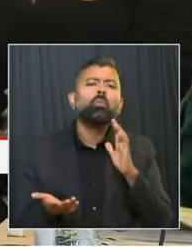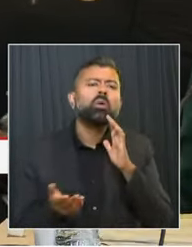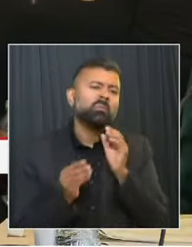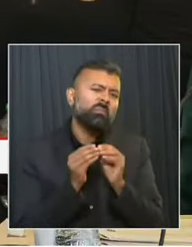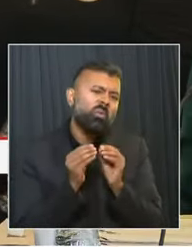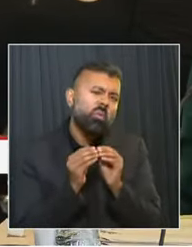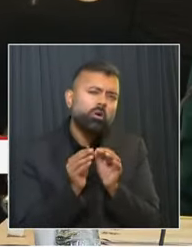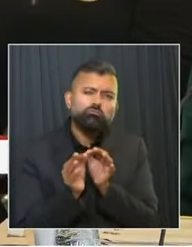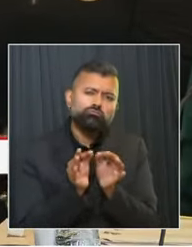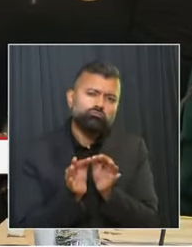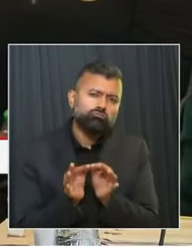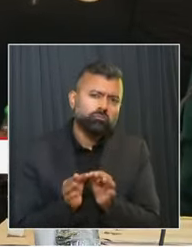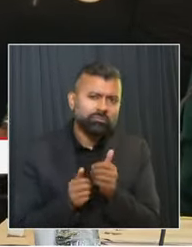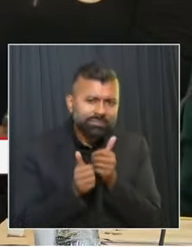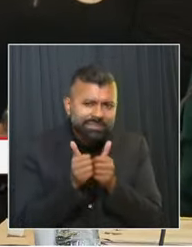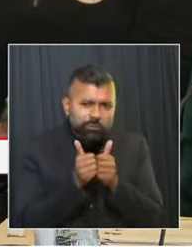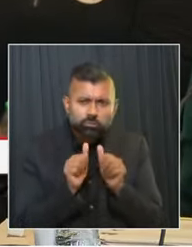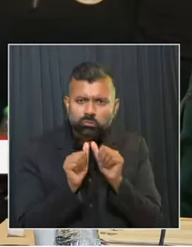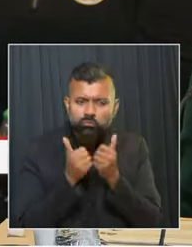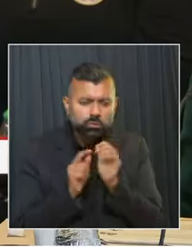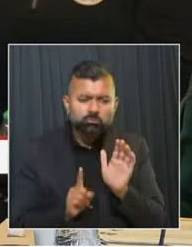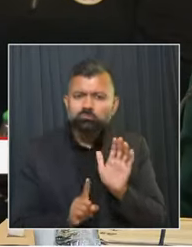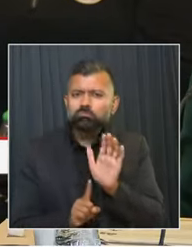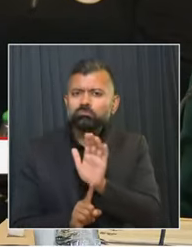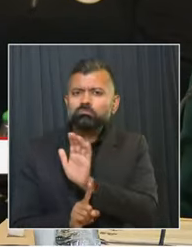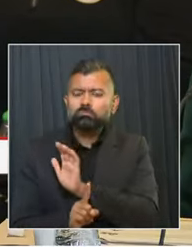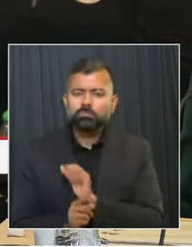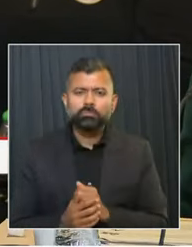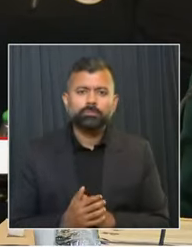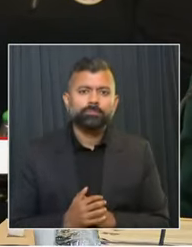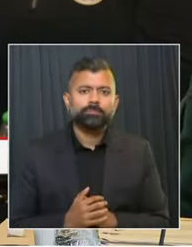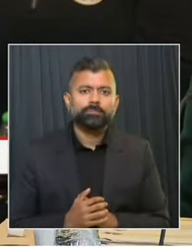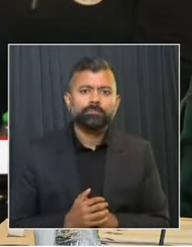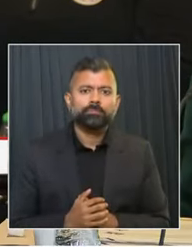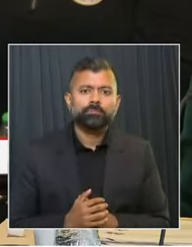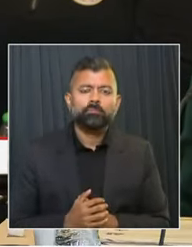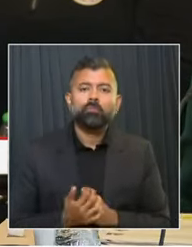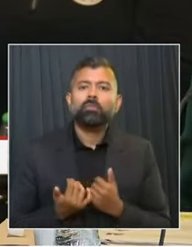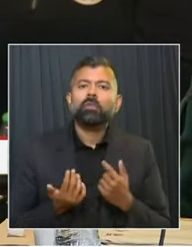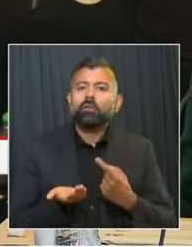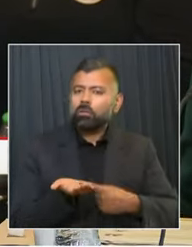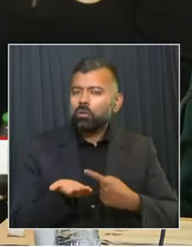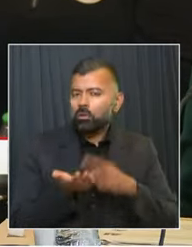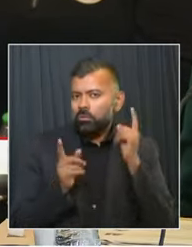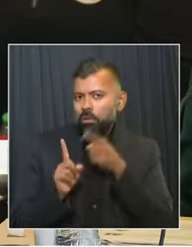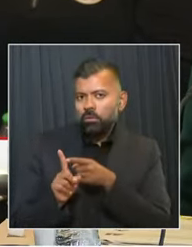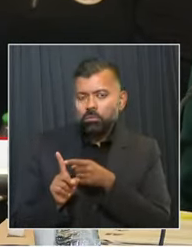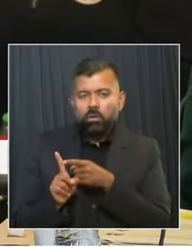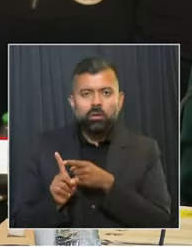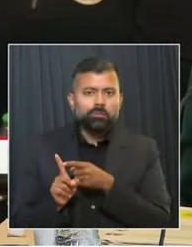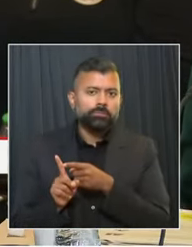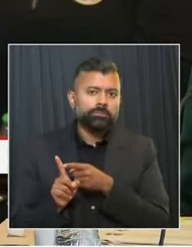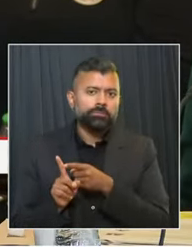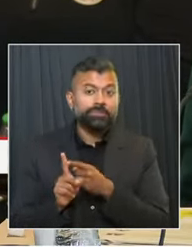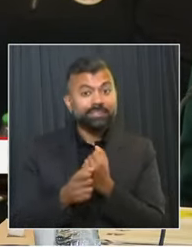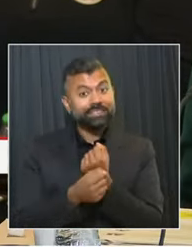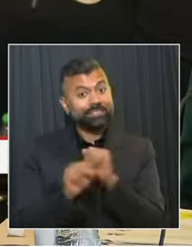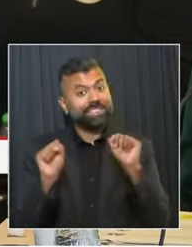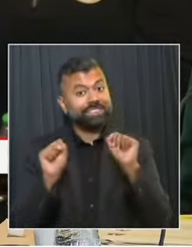agencies working with your team. As it relates to the Cure the Streets work, we had funded,